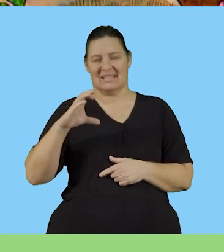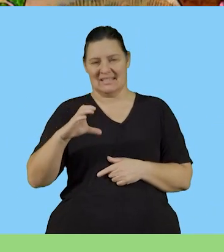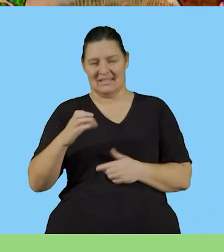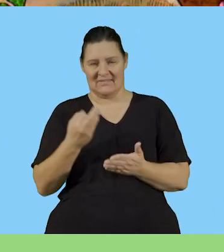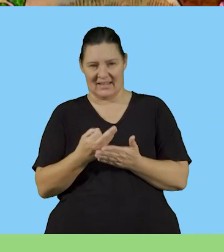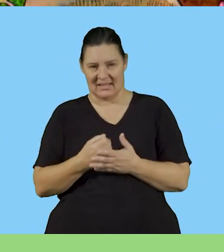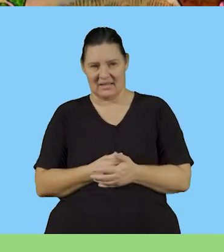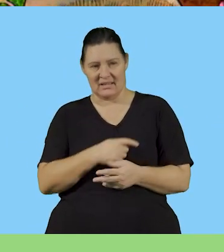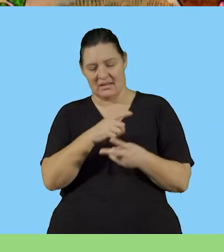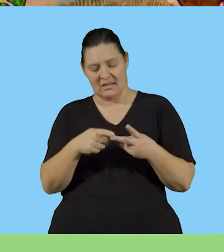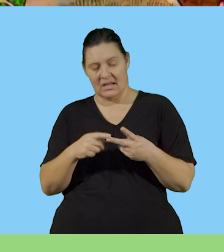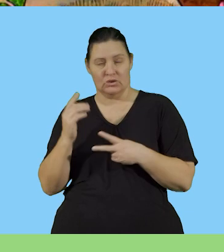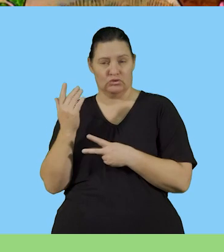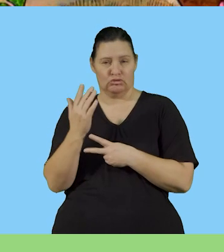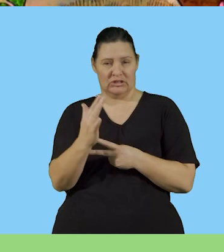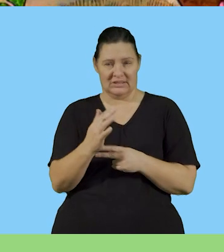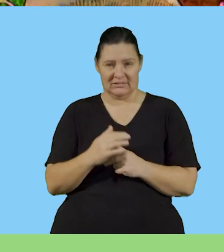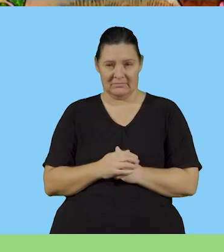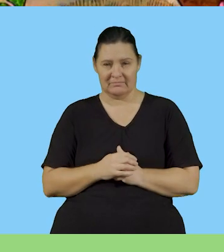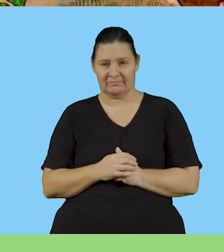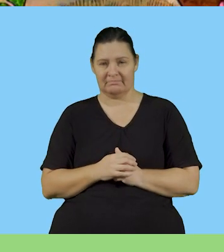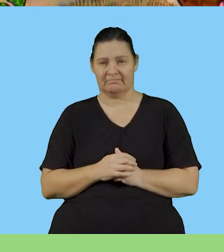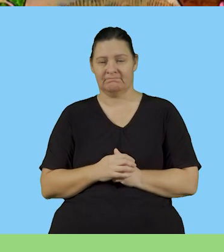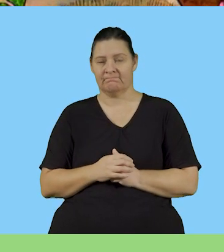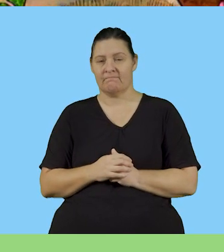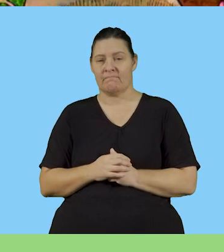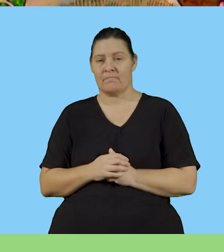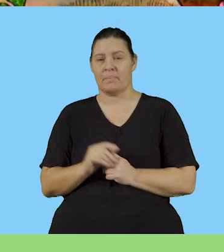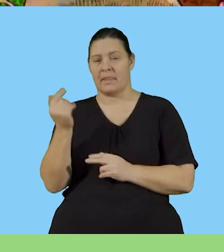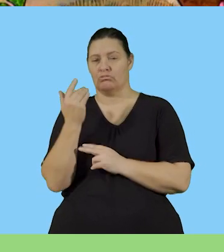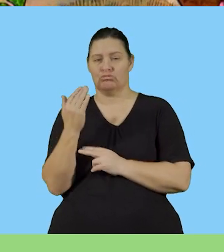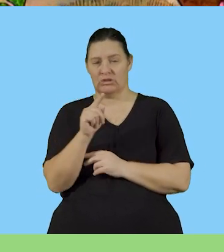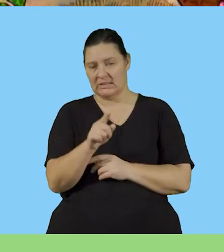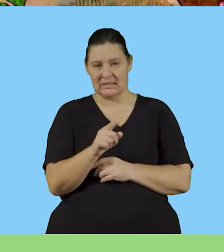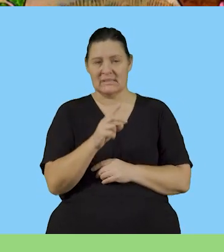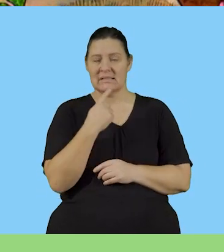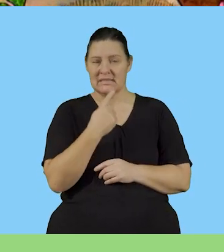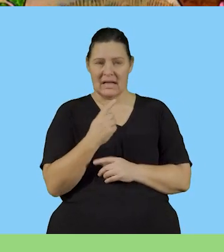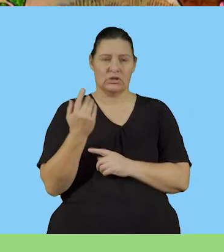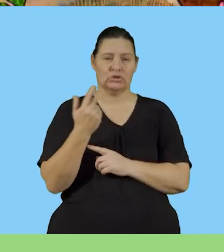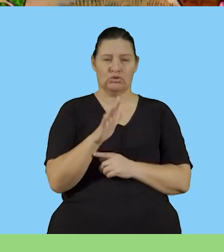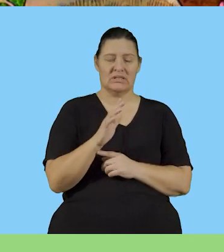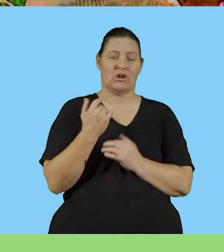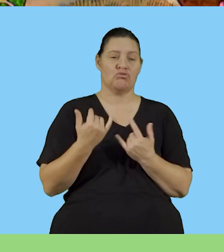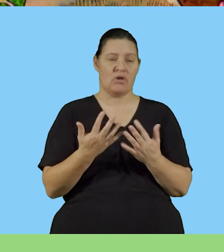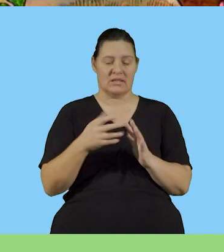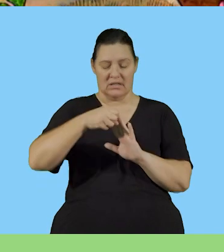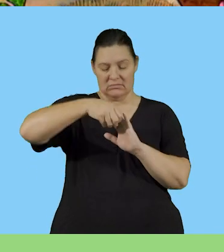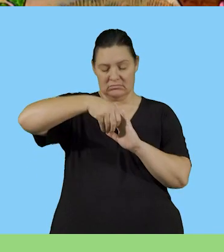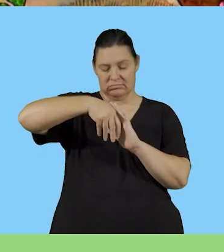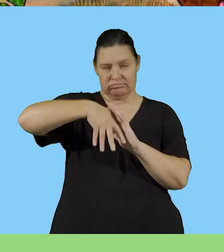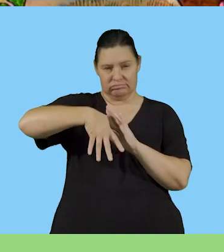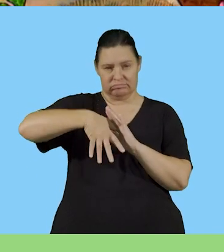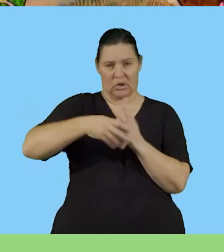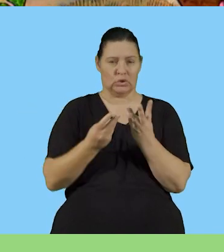factors. Now we are going to move on to the trees. Now when you look at these trees, they say here the trees and the grass are